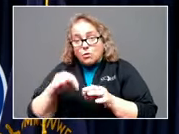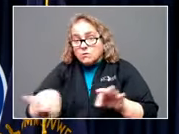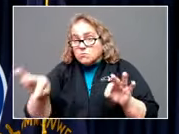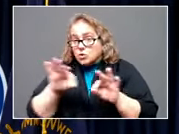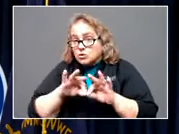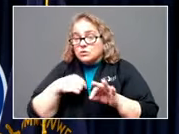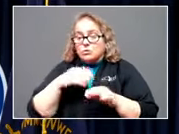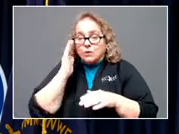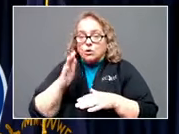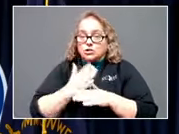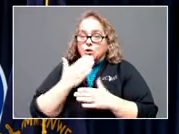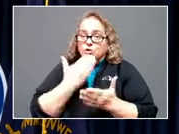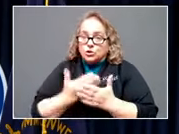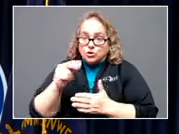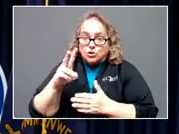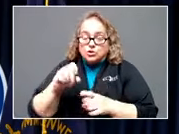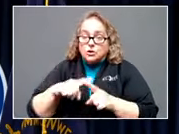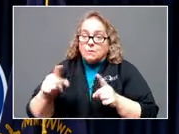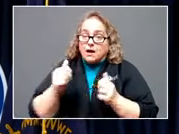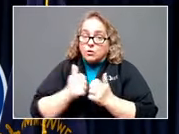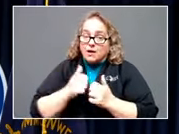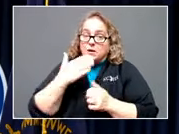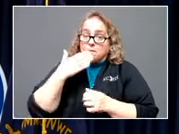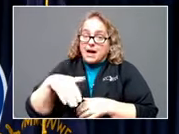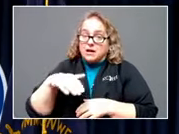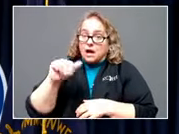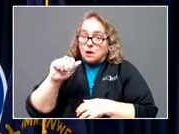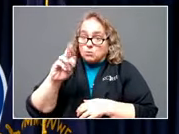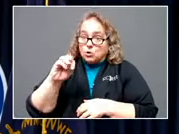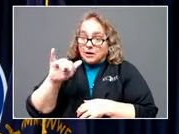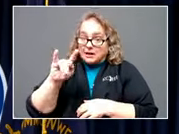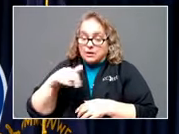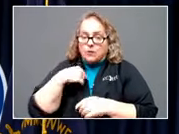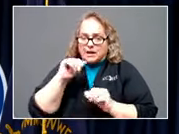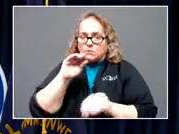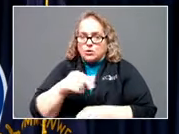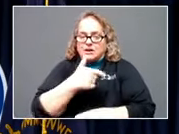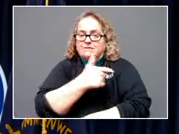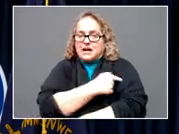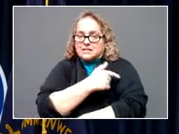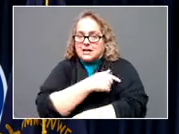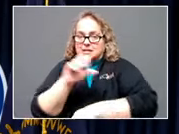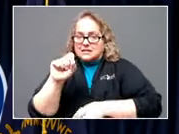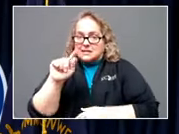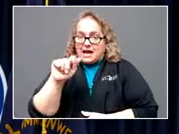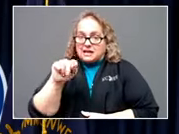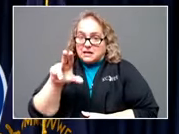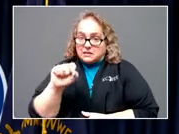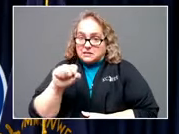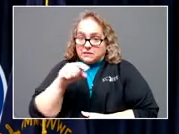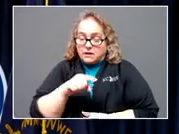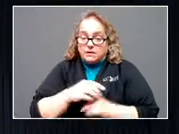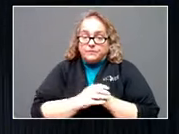even with waning immunity, we can put the vaccination status up, even with what Delta and the rest